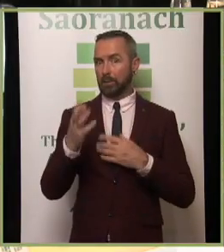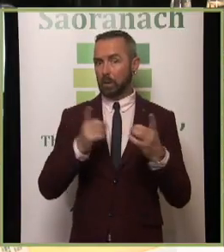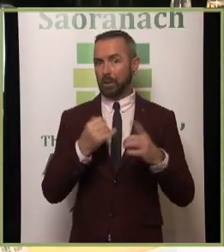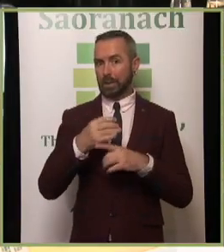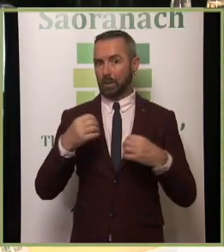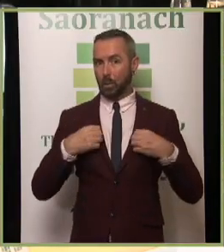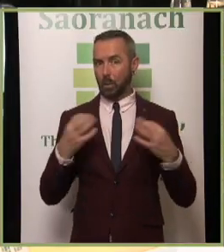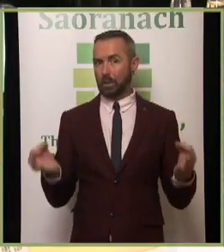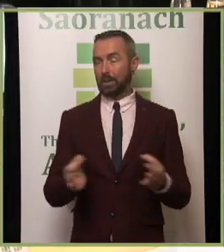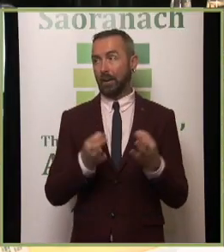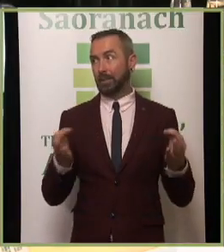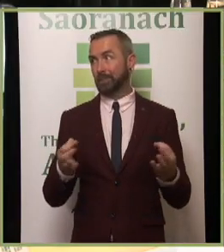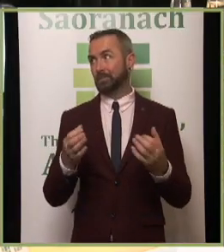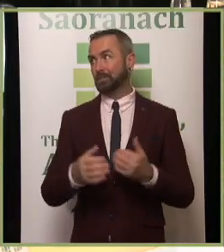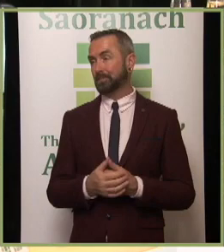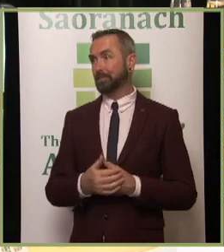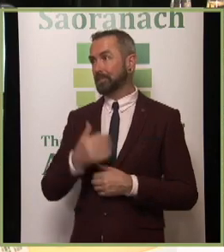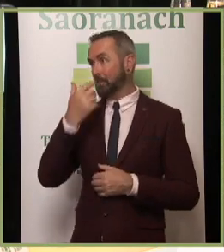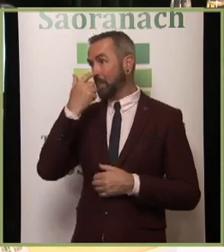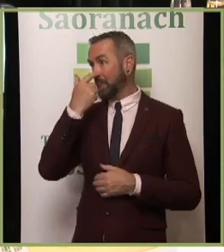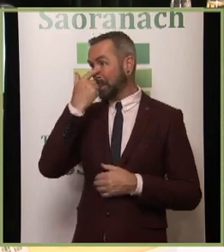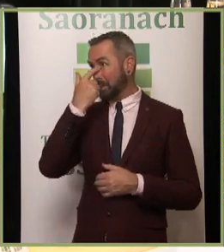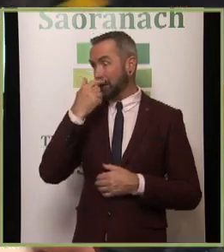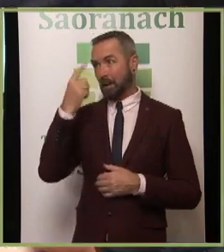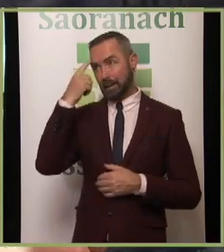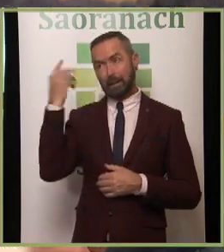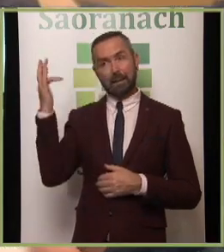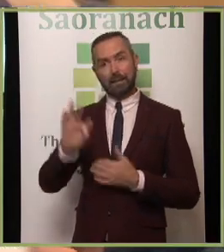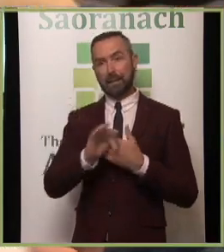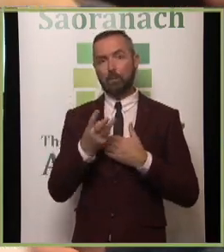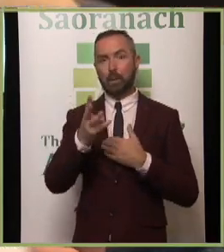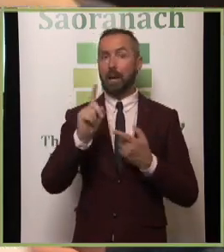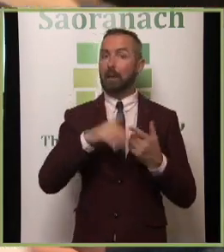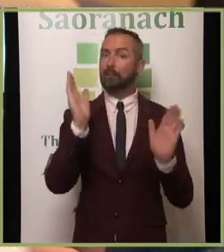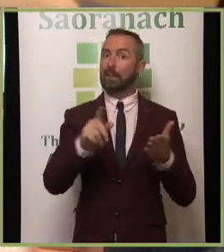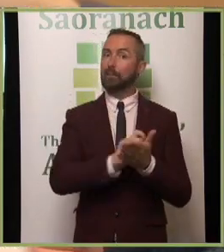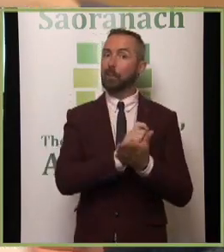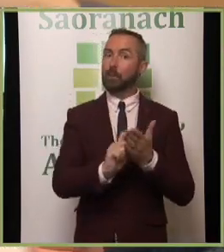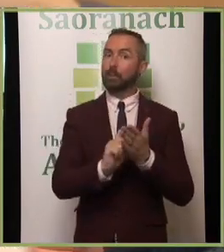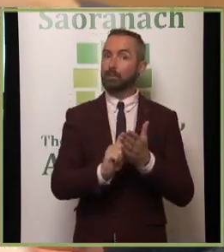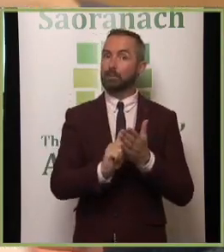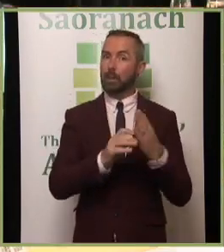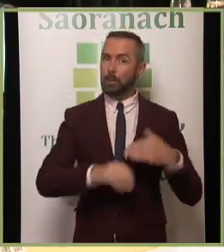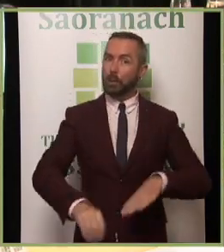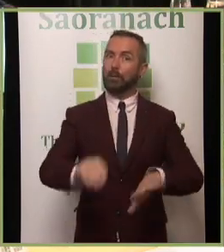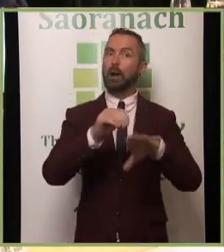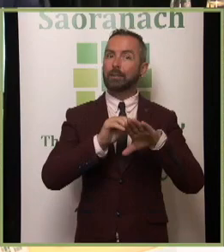know? I think we're safe with this. Okay. Okay, and we voted on it now. Okay, thank you,